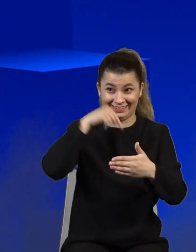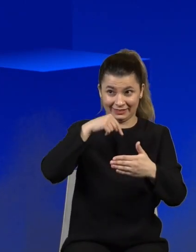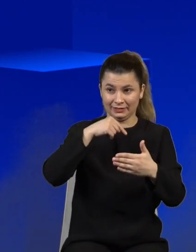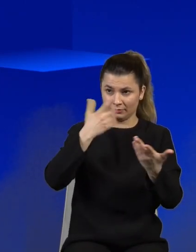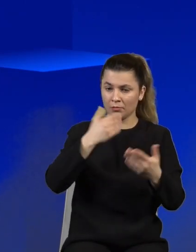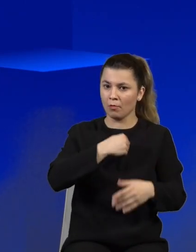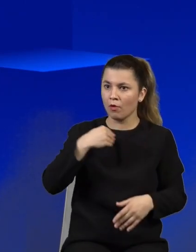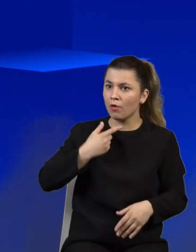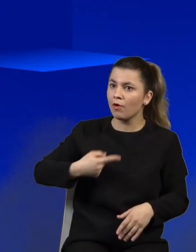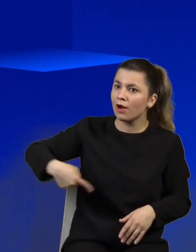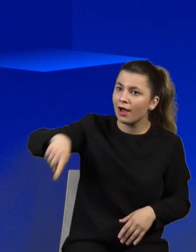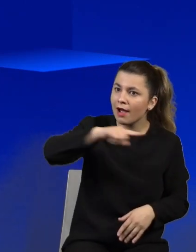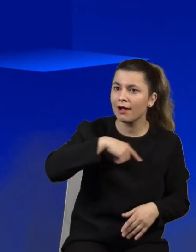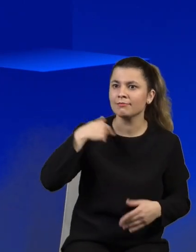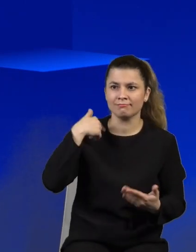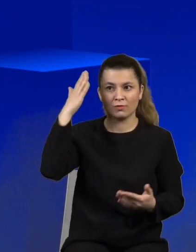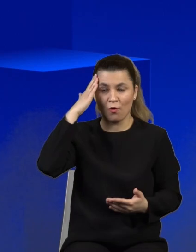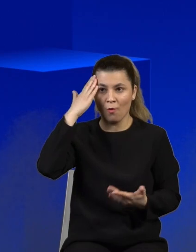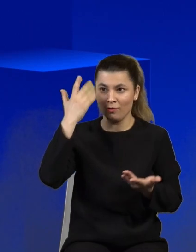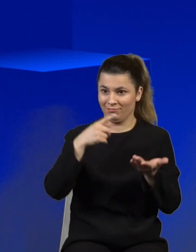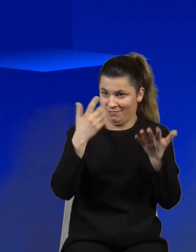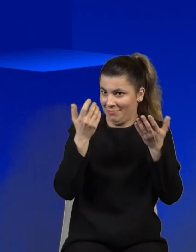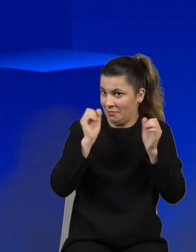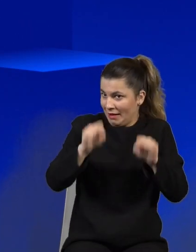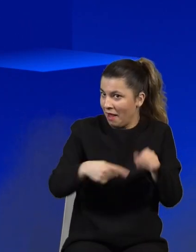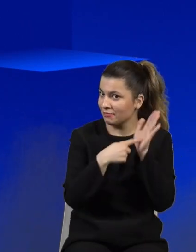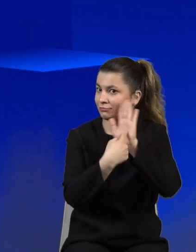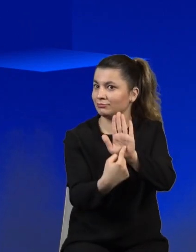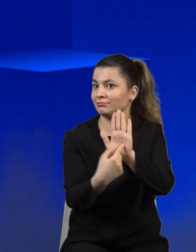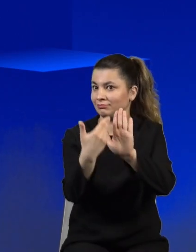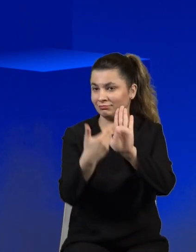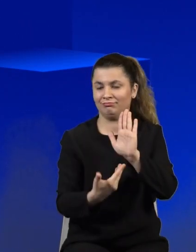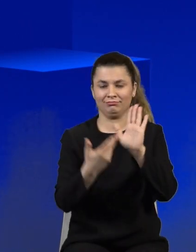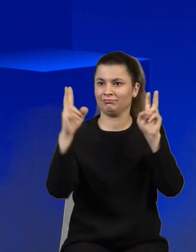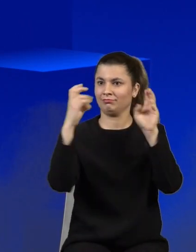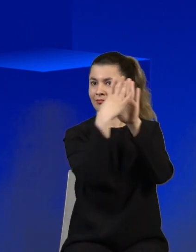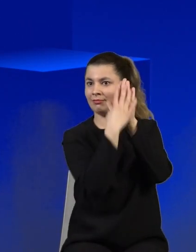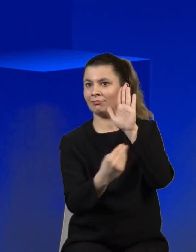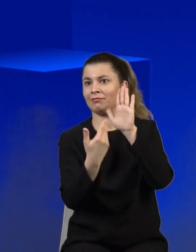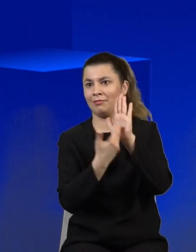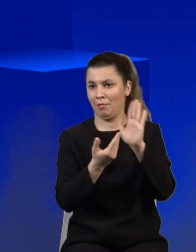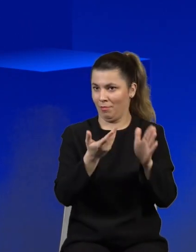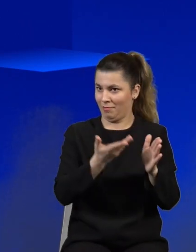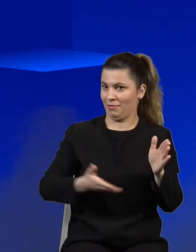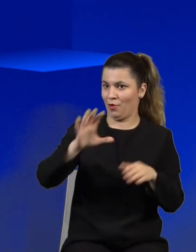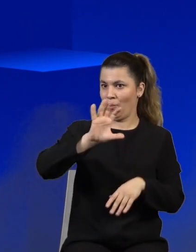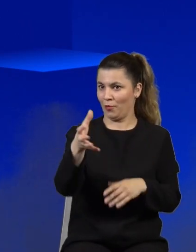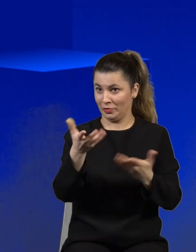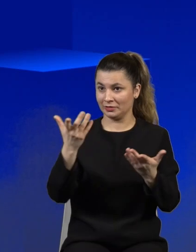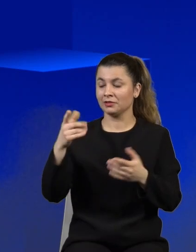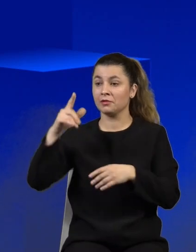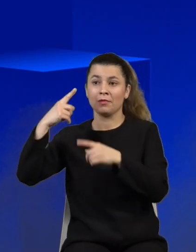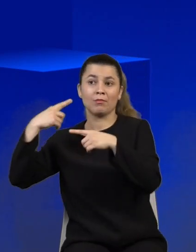showcase of the country which benefited from the cohesion policy to improve its